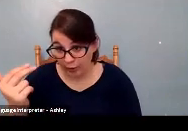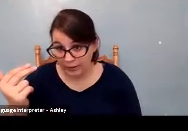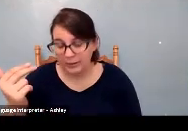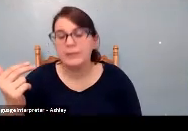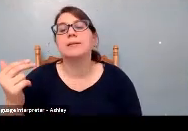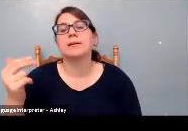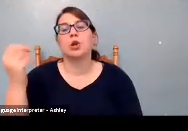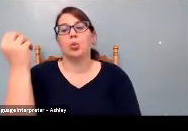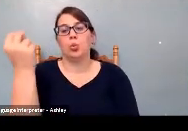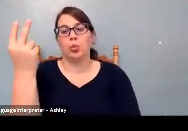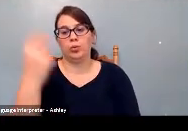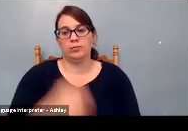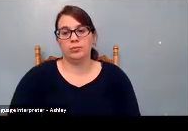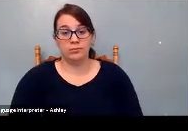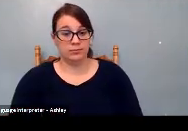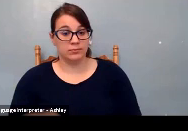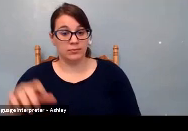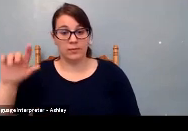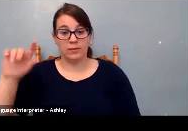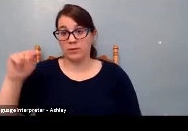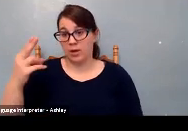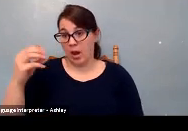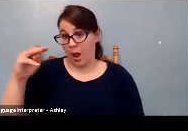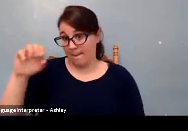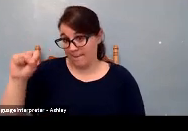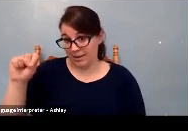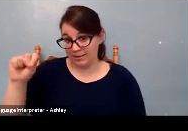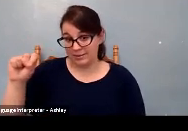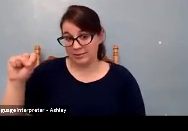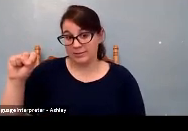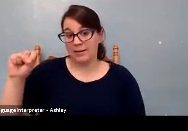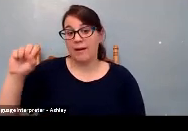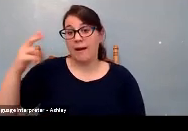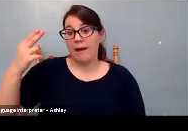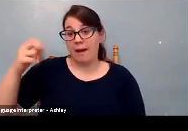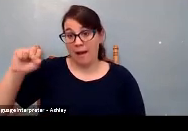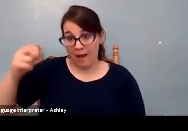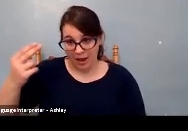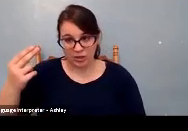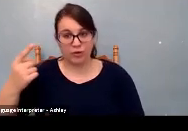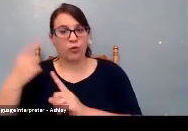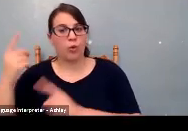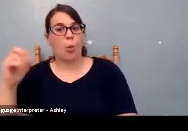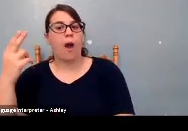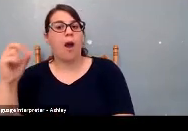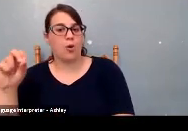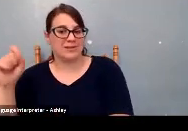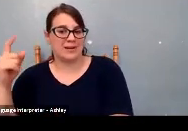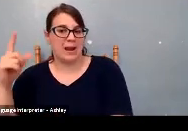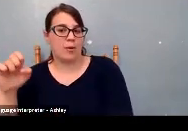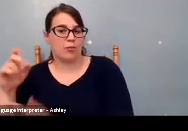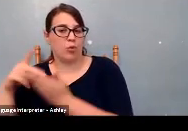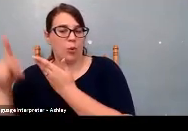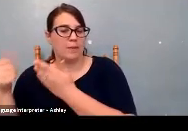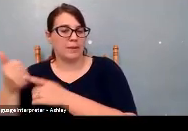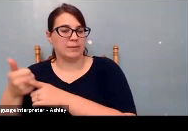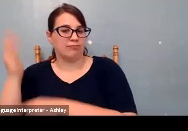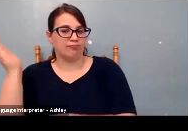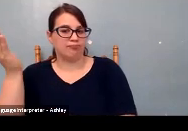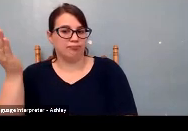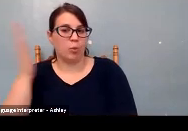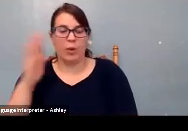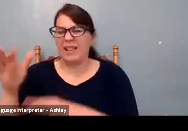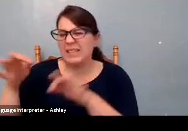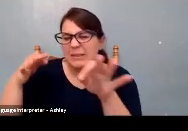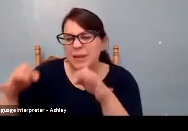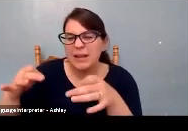be presented by Thomas Hatch of the Ohio Stable Program. This session will cover the step-by-step process of enrolling in